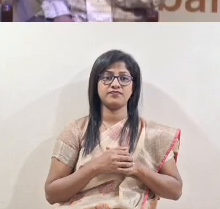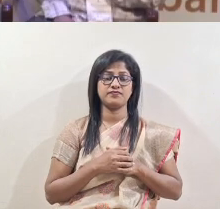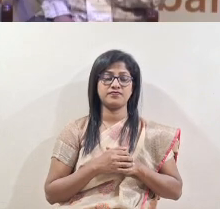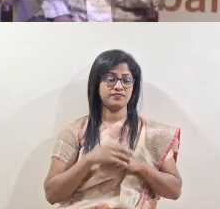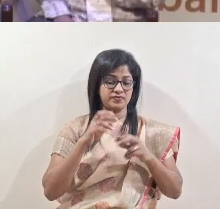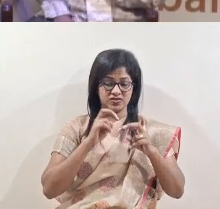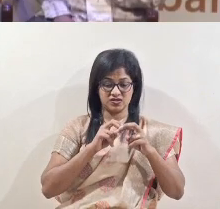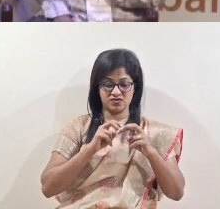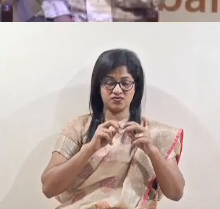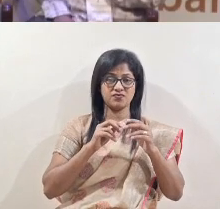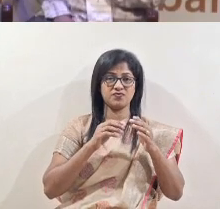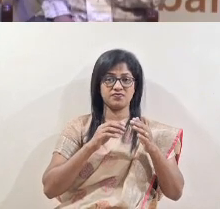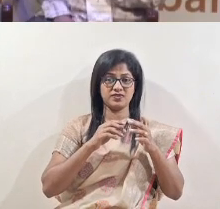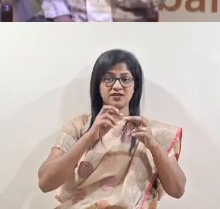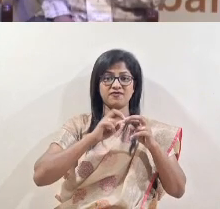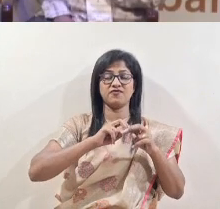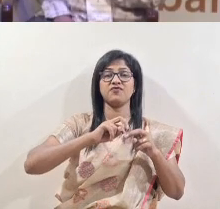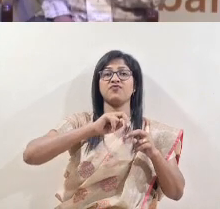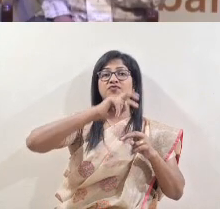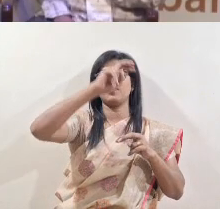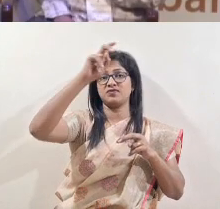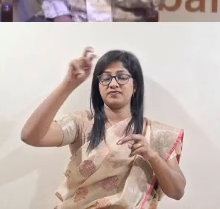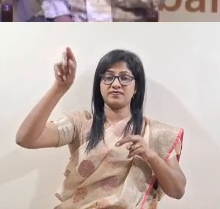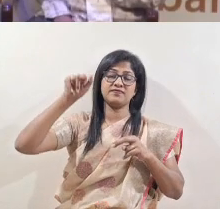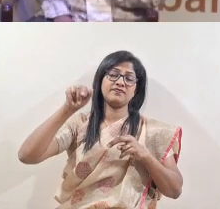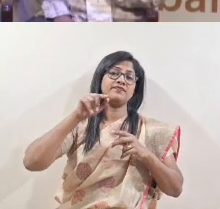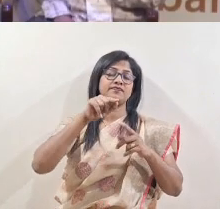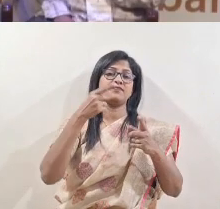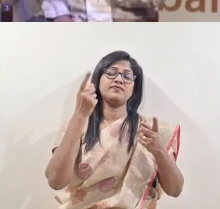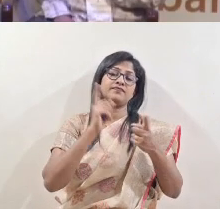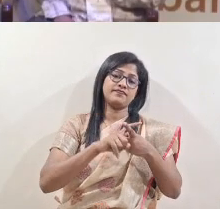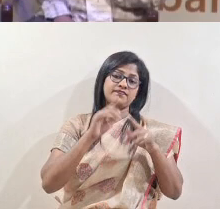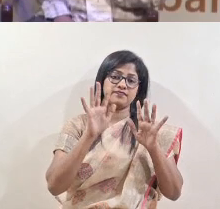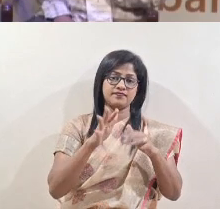to cross the road through foot-over bridge, so that will also affect.